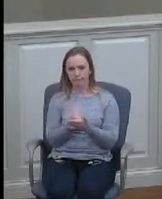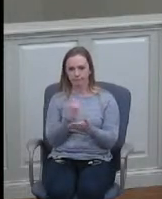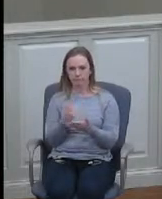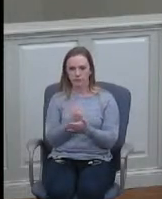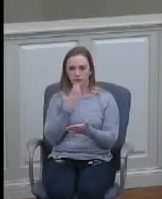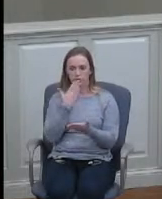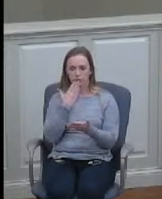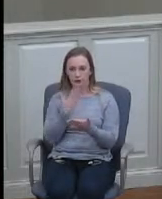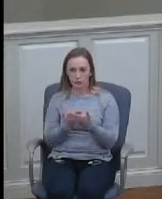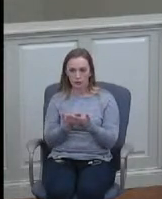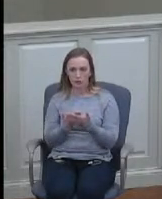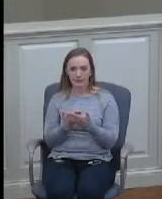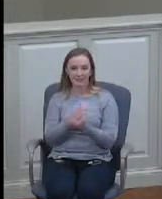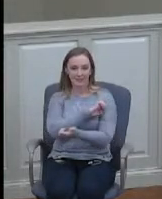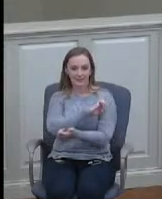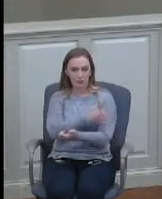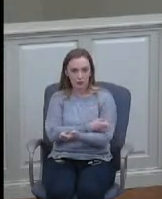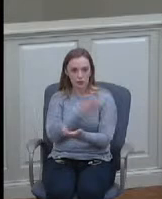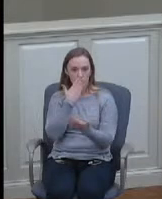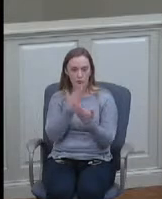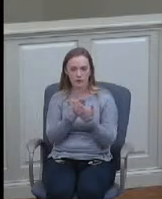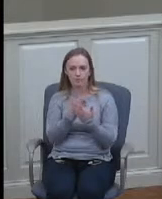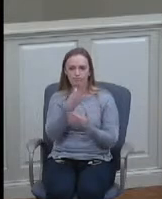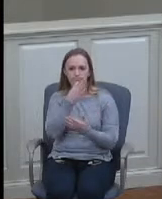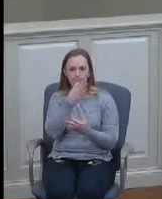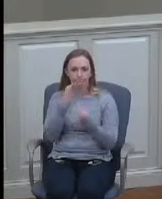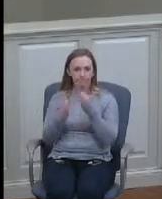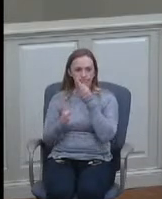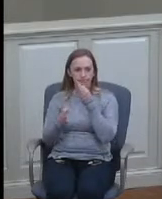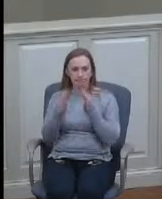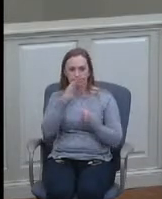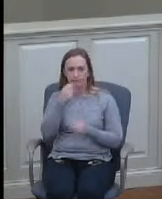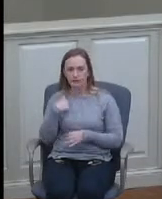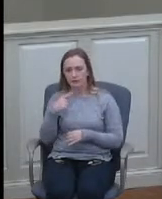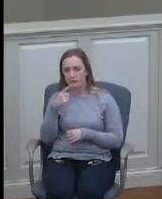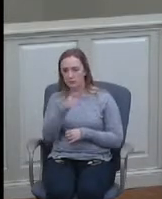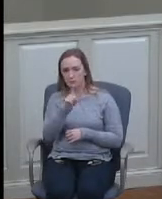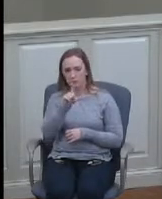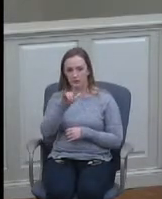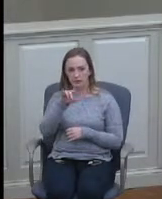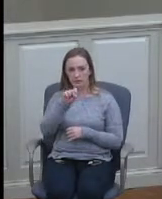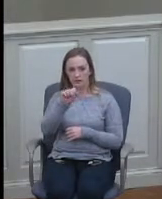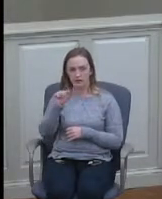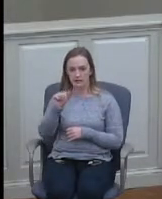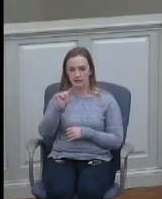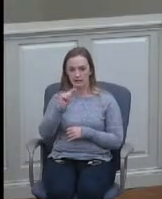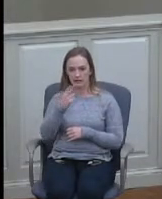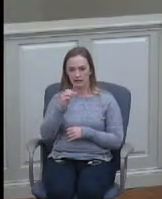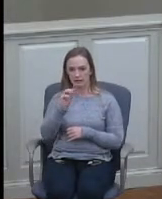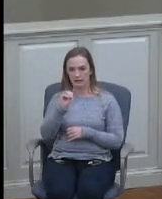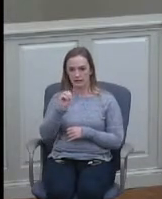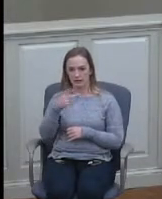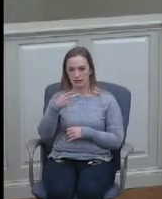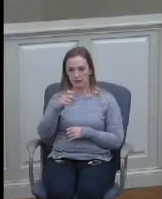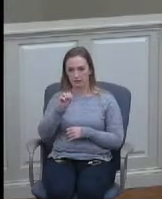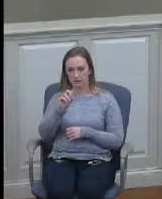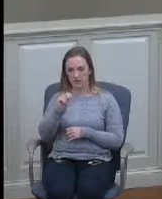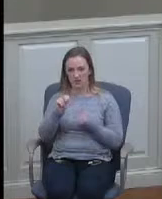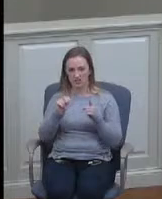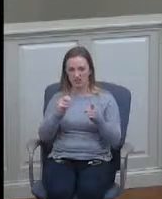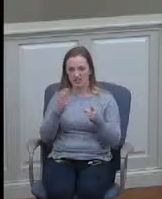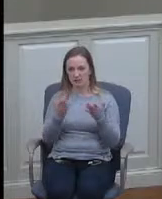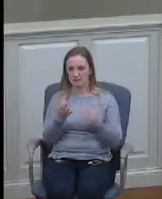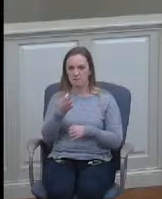synergies and a lot of good energy and a lot of good expertise. I'll point to Lisa Thompson at the end there. She probably is the master